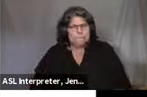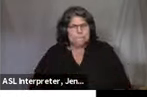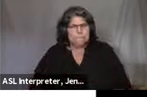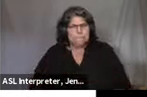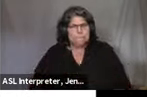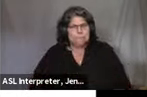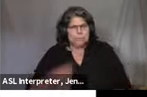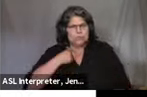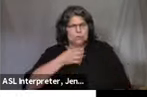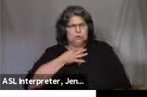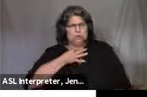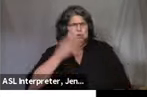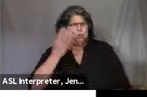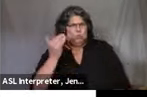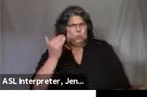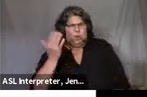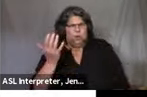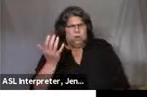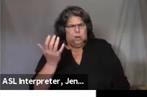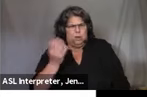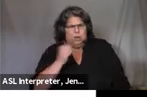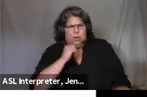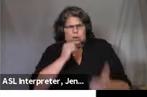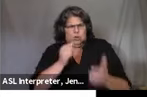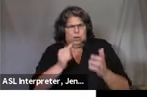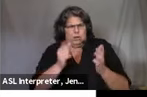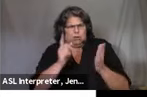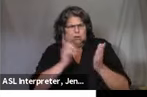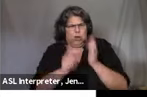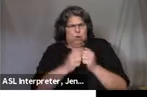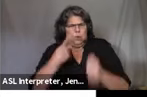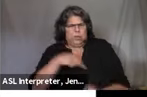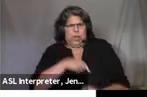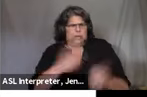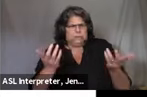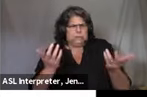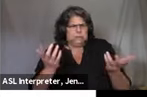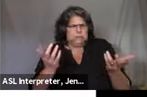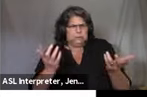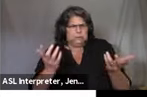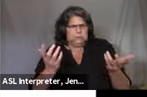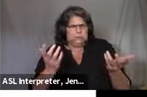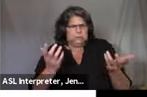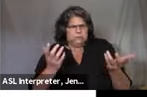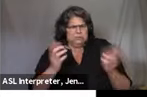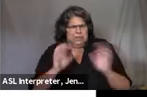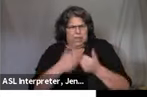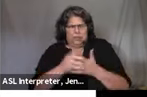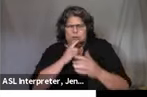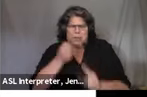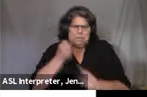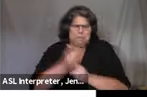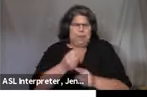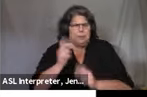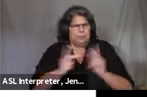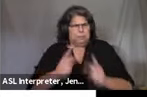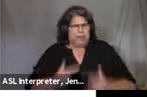So I'm curious why we were not looked into as, you know, that being extremely impactful for those of us that live